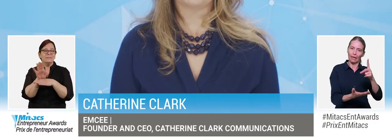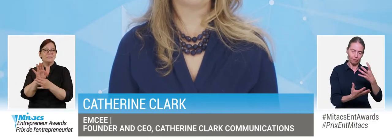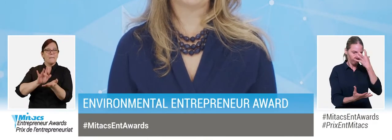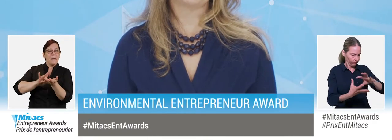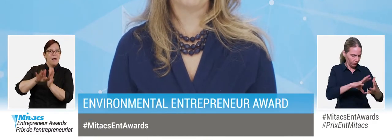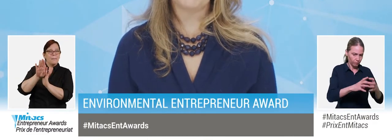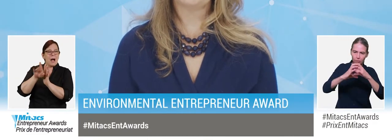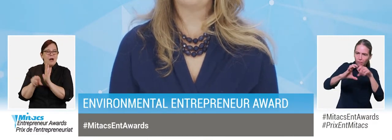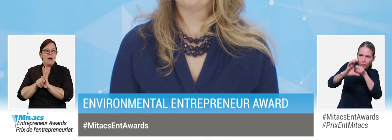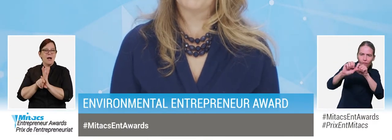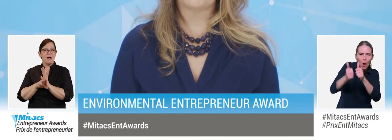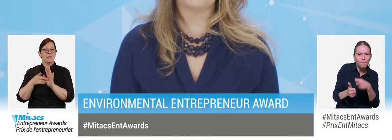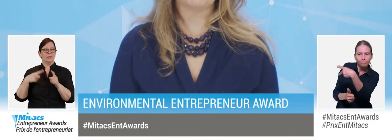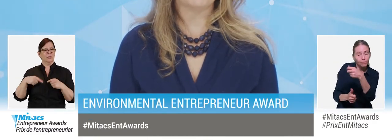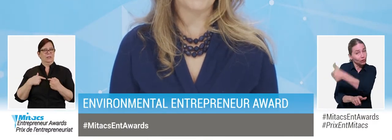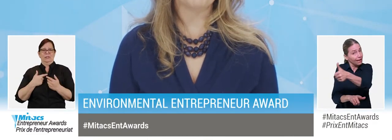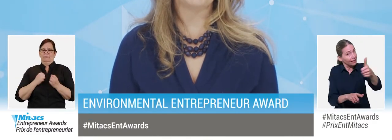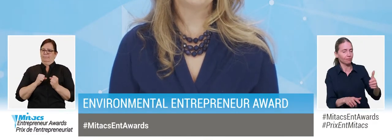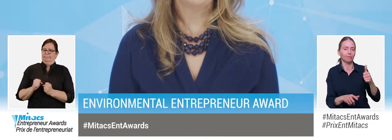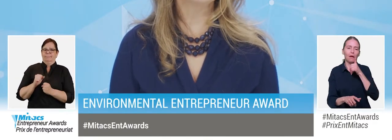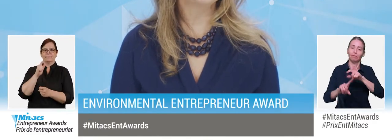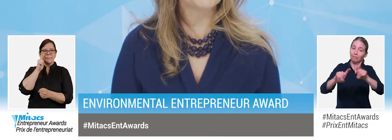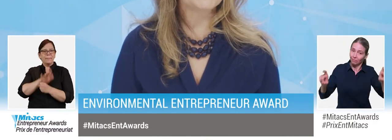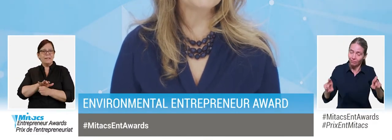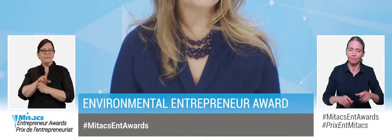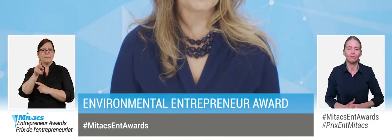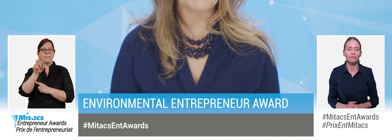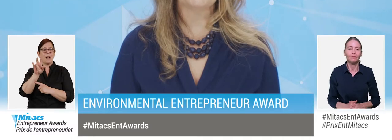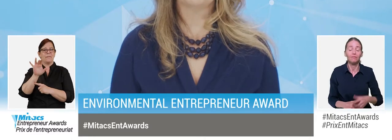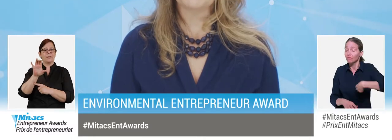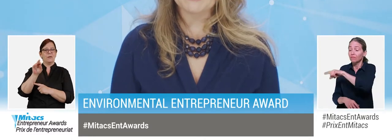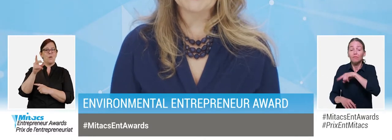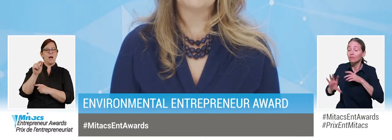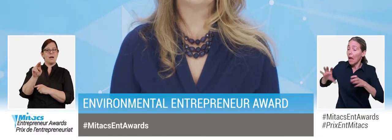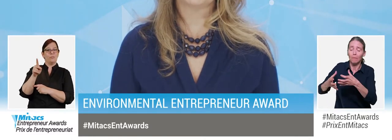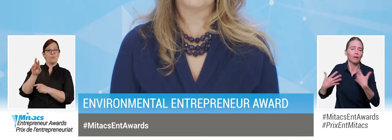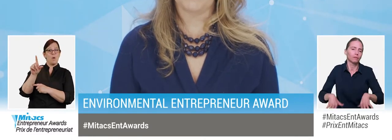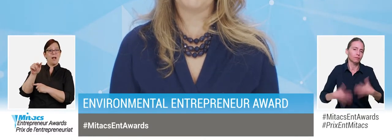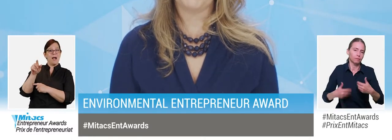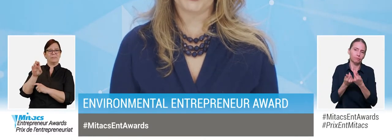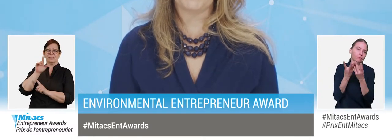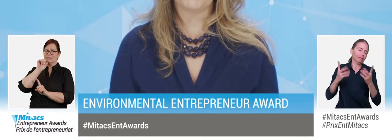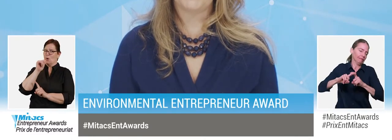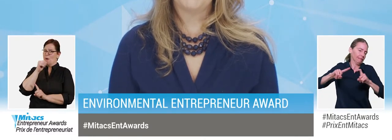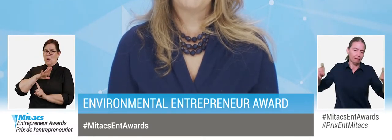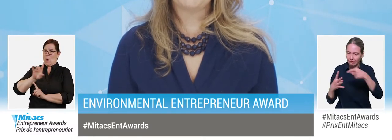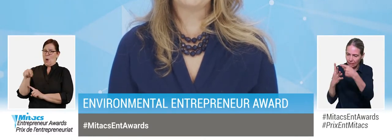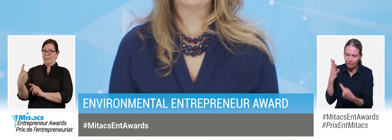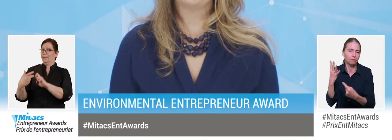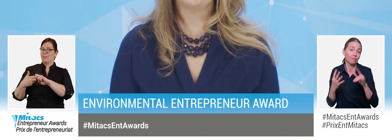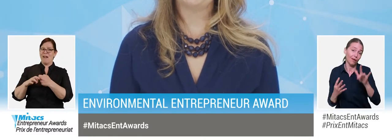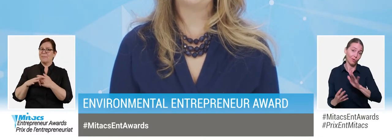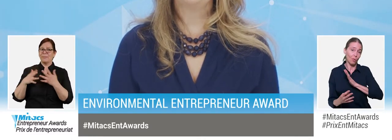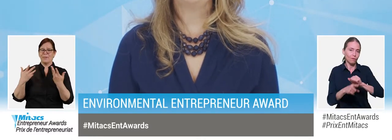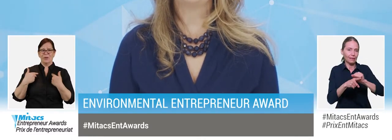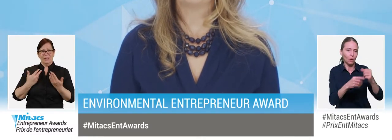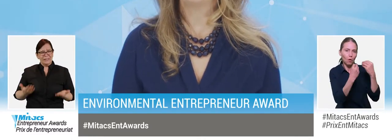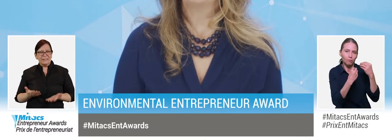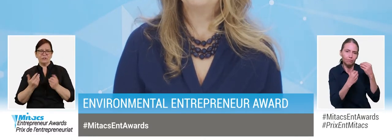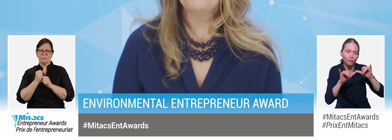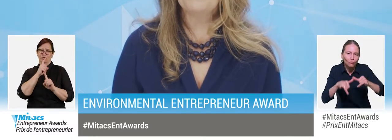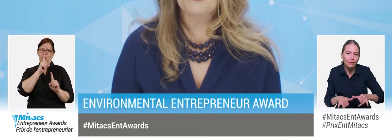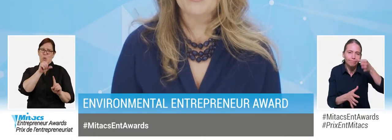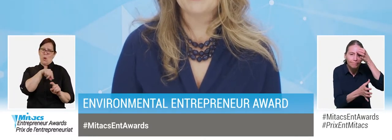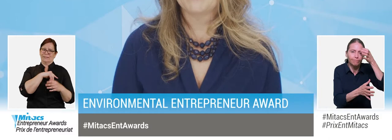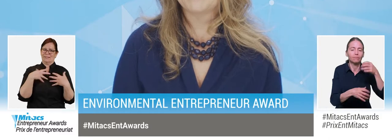whose startup has a positive impact on the environment or addresses a challenge related to climate change. Et cette année, nous